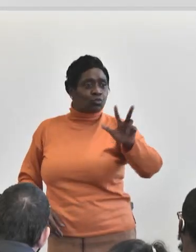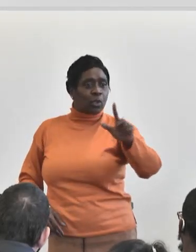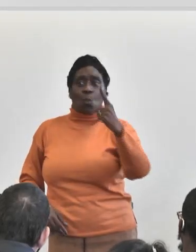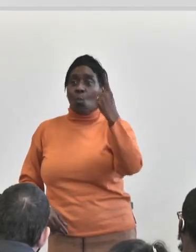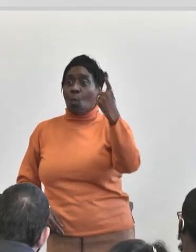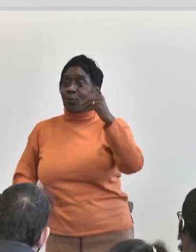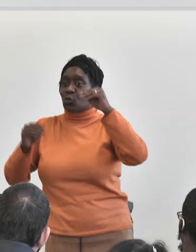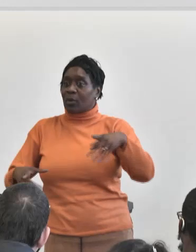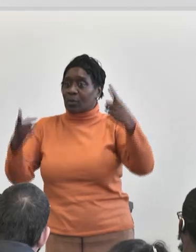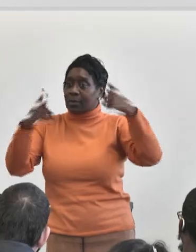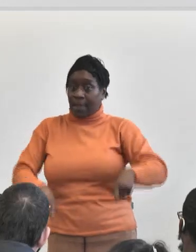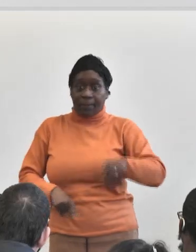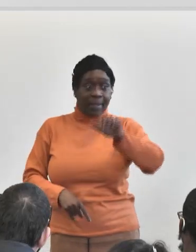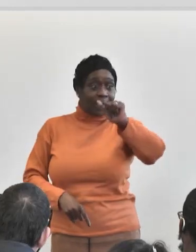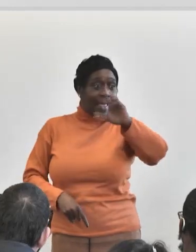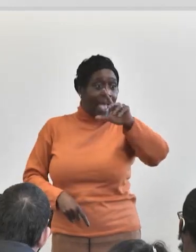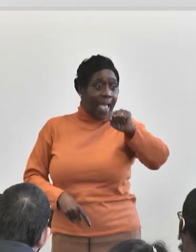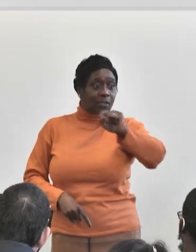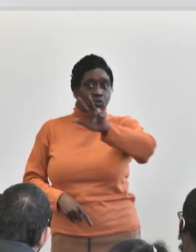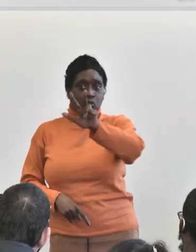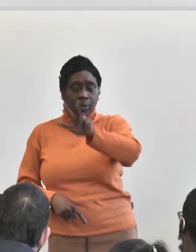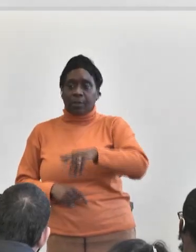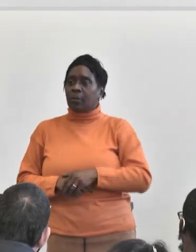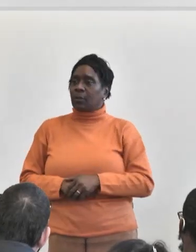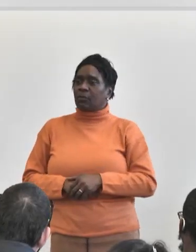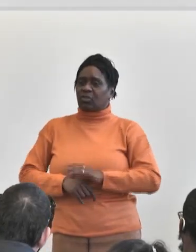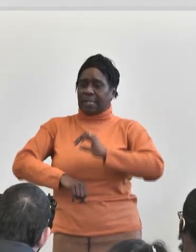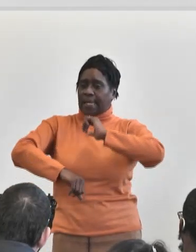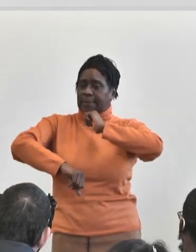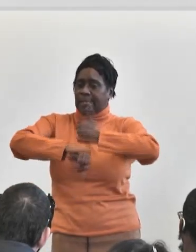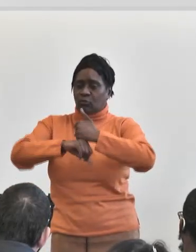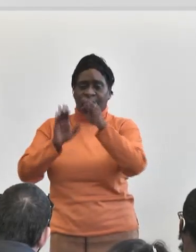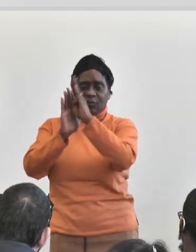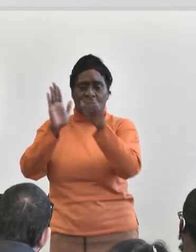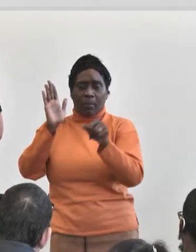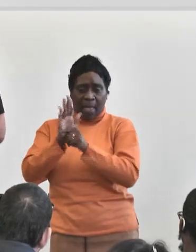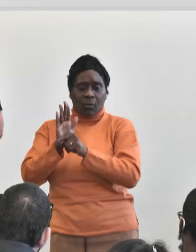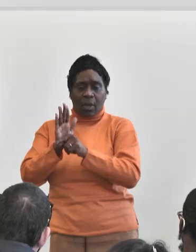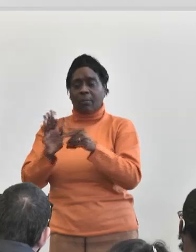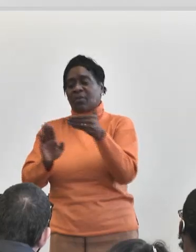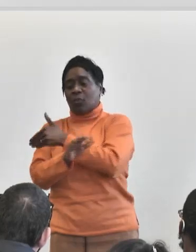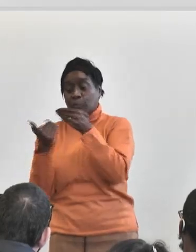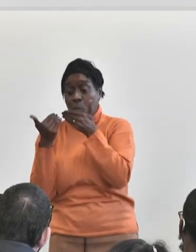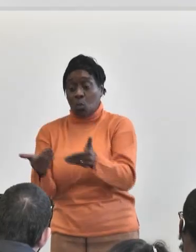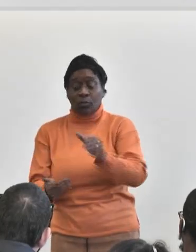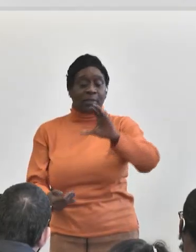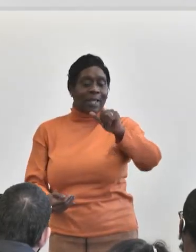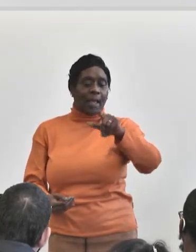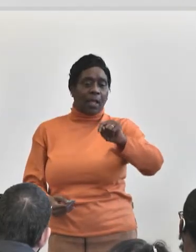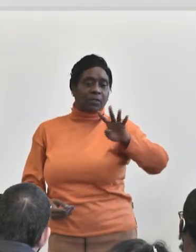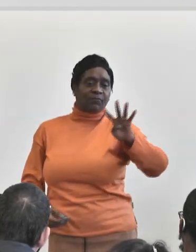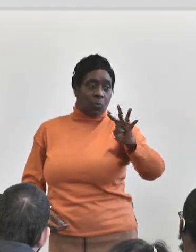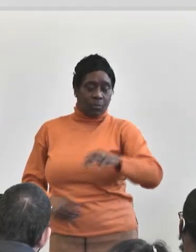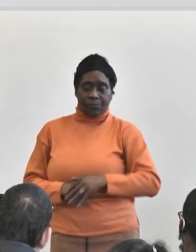took place. Y en Hechos 3 pasó uno de esos milagros. Just to set the stage for Acts 4, para que vean cómo se comienza a ensamblar el